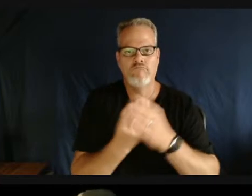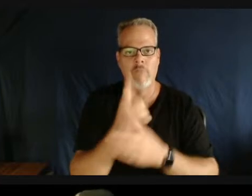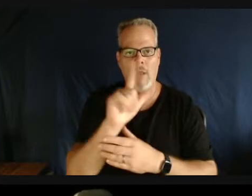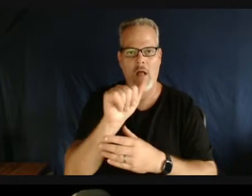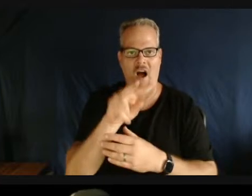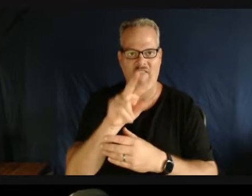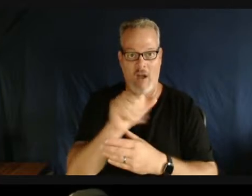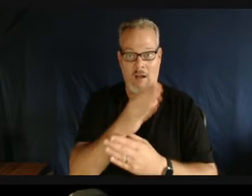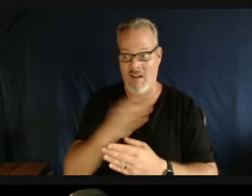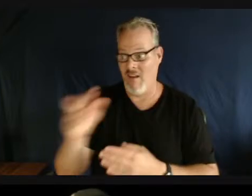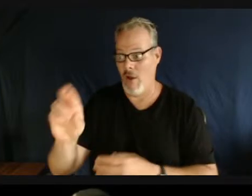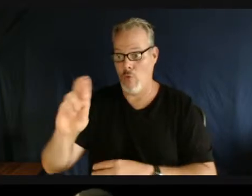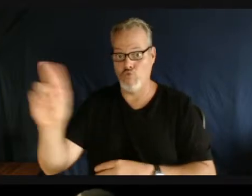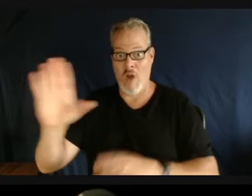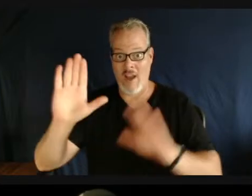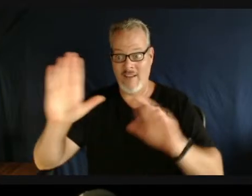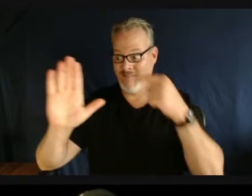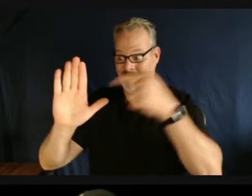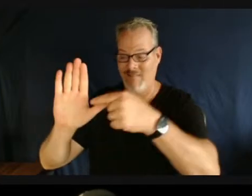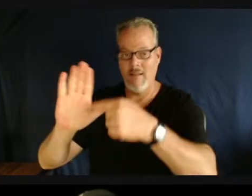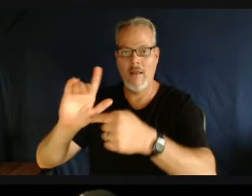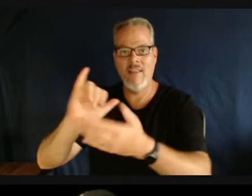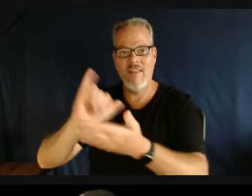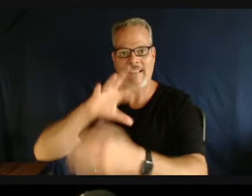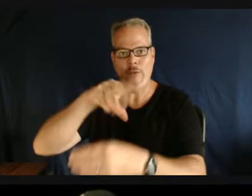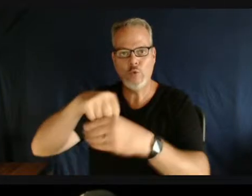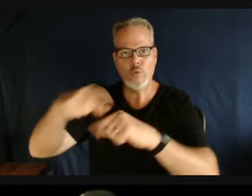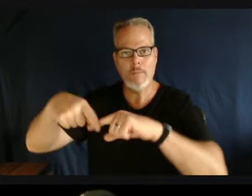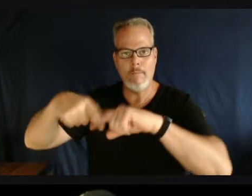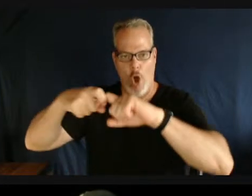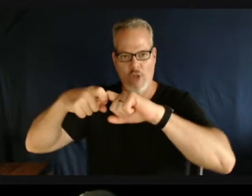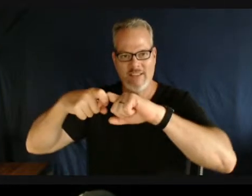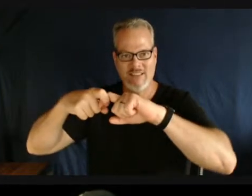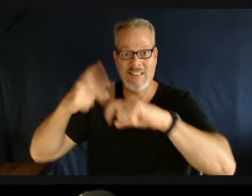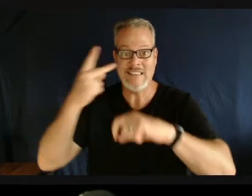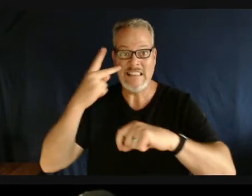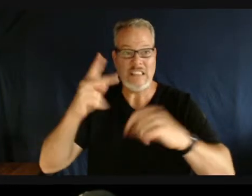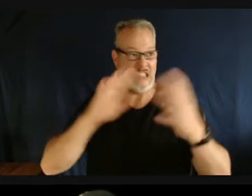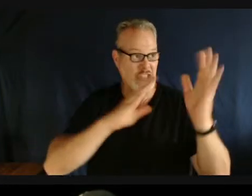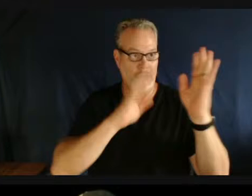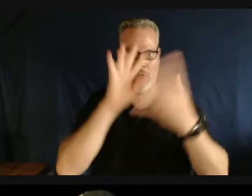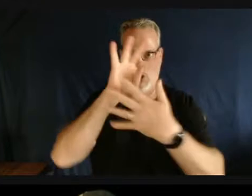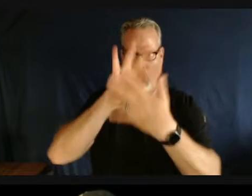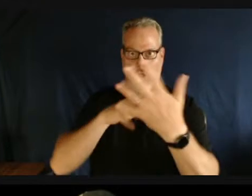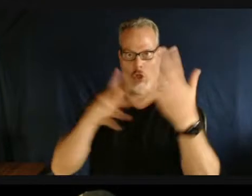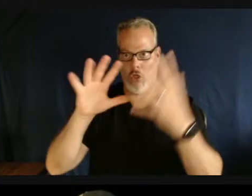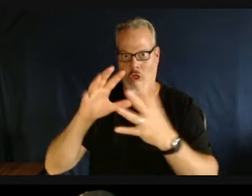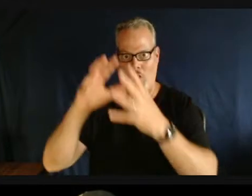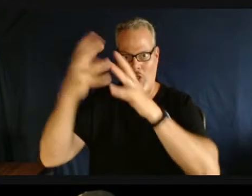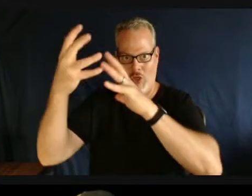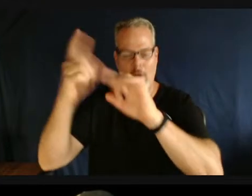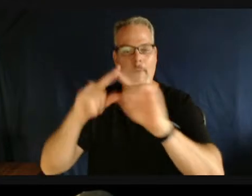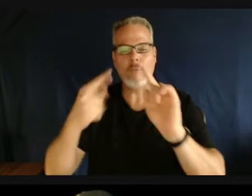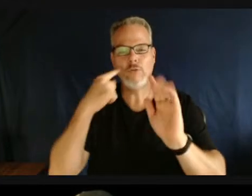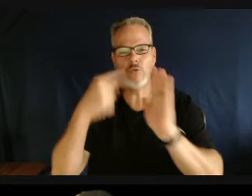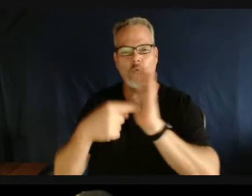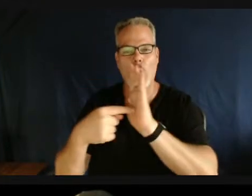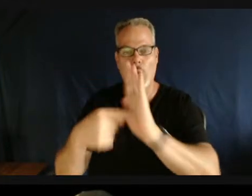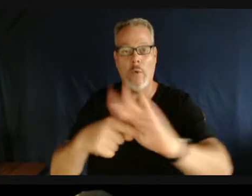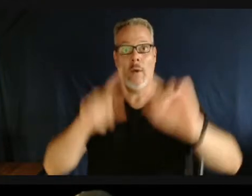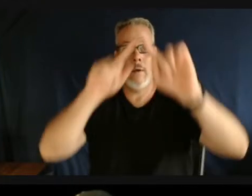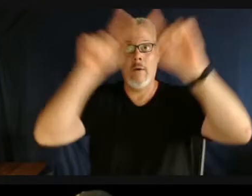well. Right? So it looks like a lot of stuff on the screen, but let's start off just up here in the top left. Episode numbers are on the